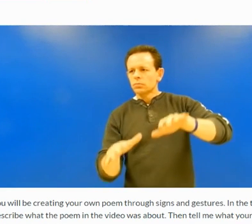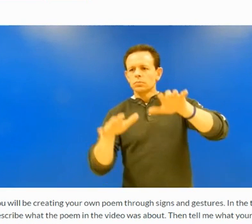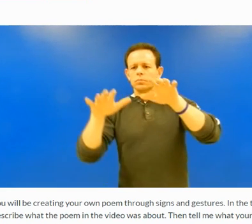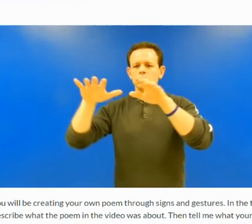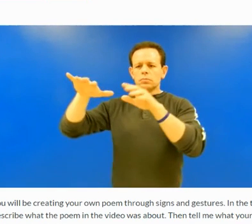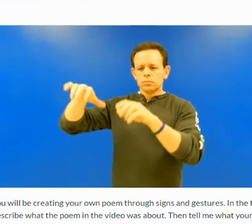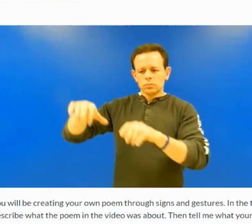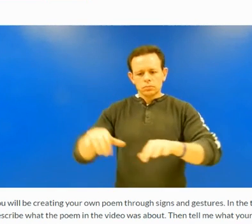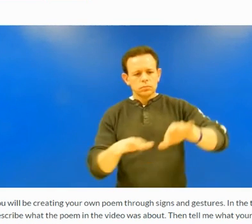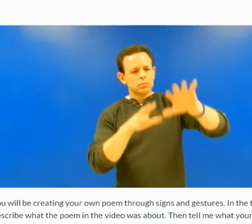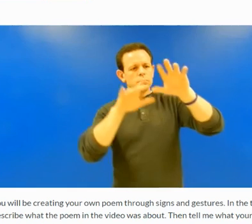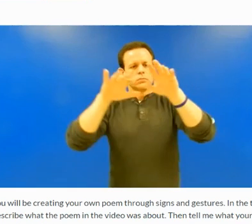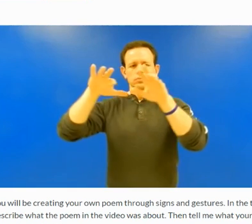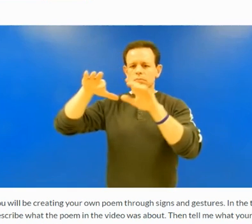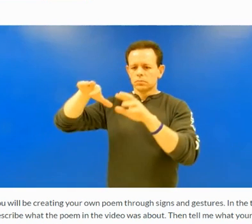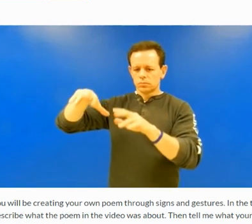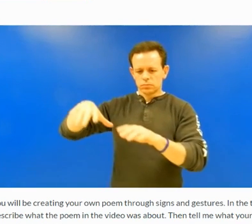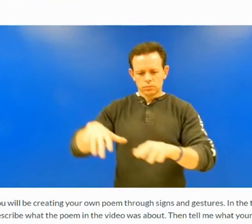And he keeps doing